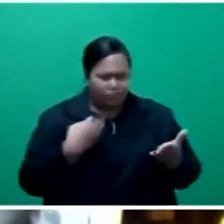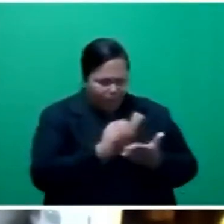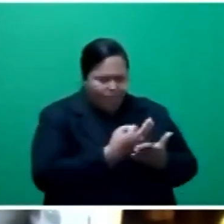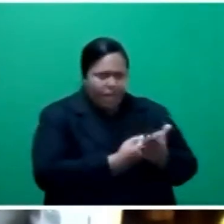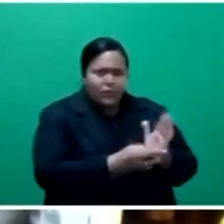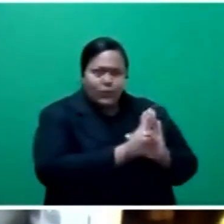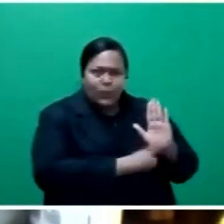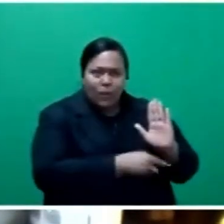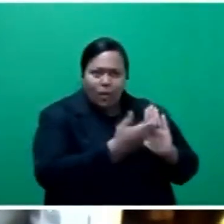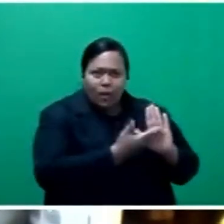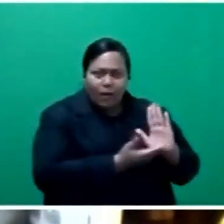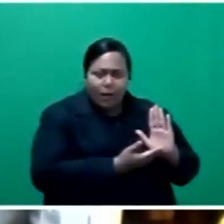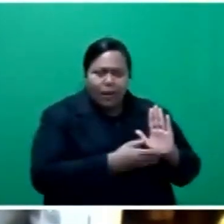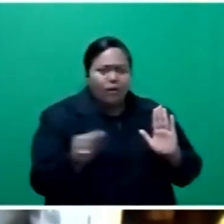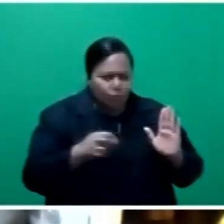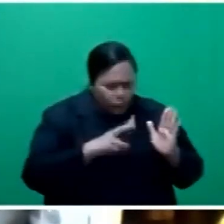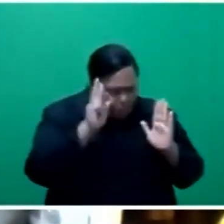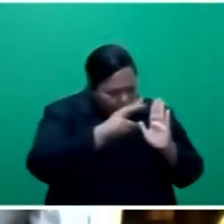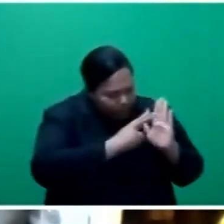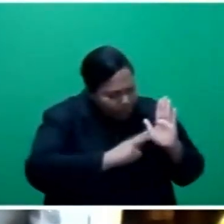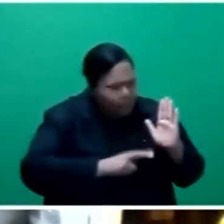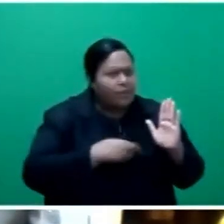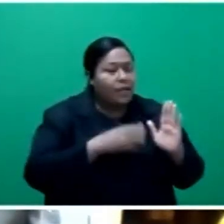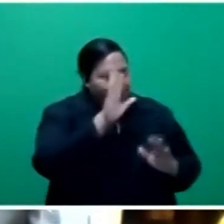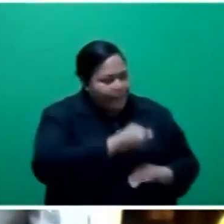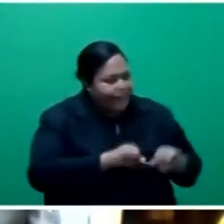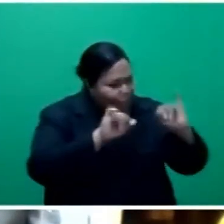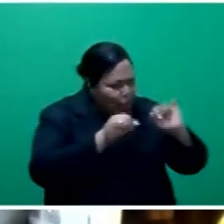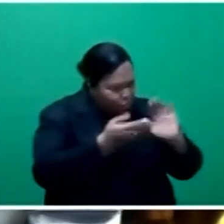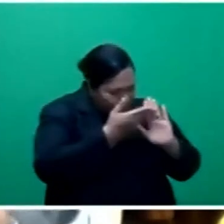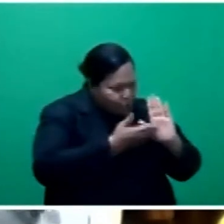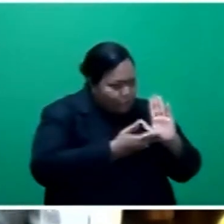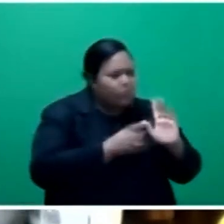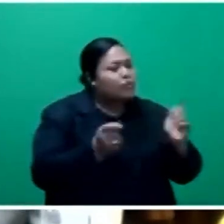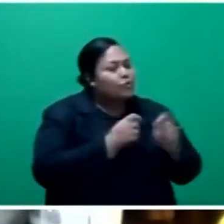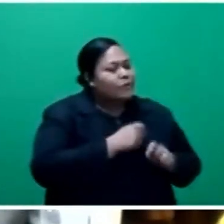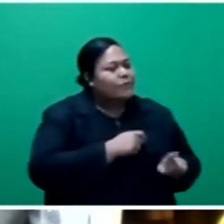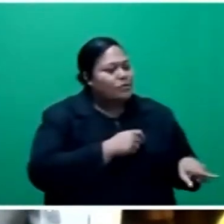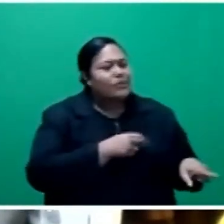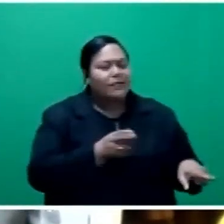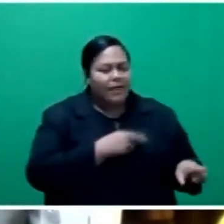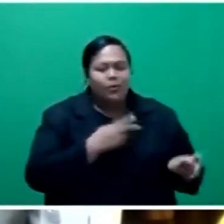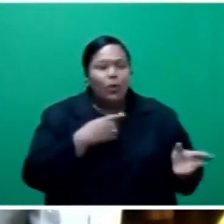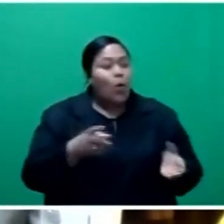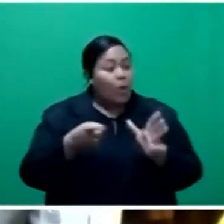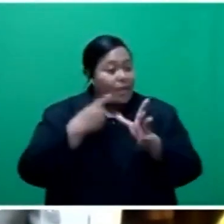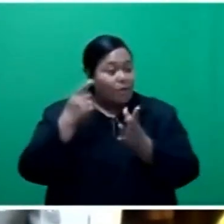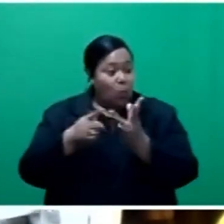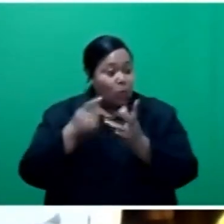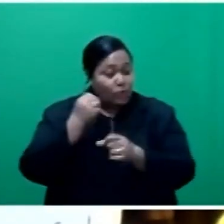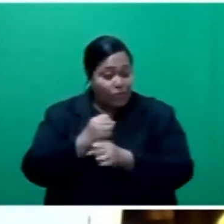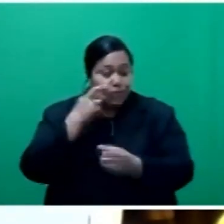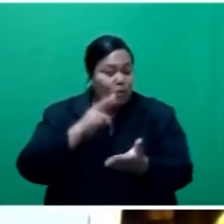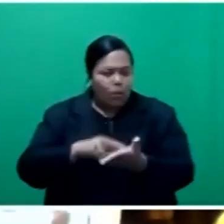look, these are the issues that need to be addressed in the finance manual, and this is what needs to come in the Auditor General's report. And the requirements of